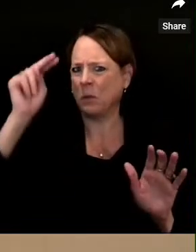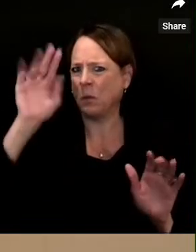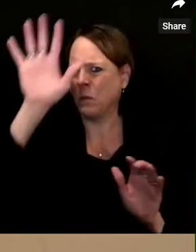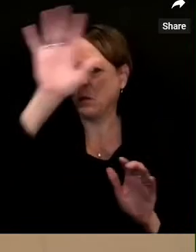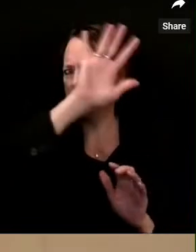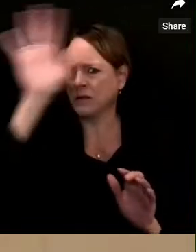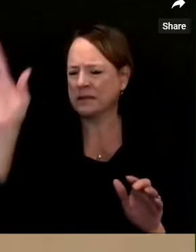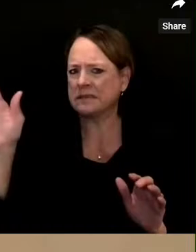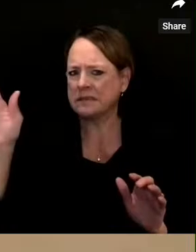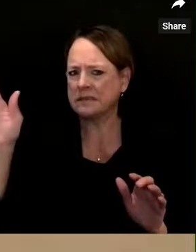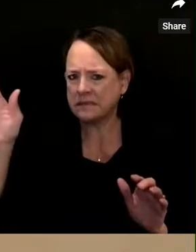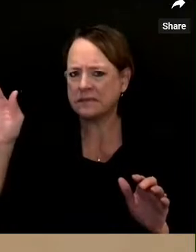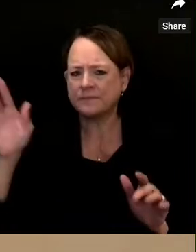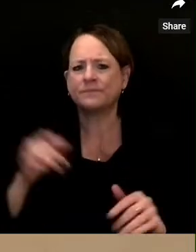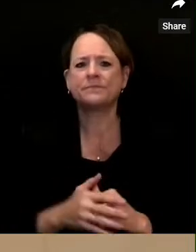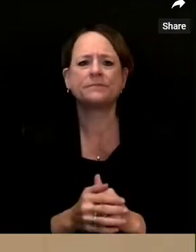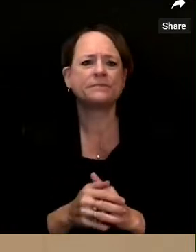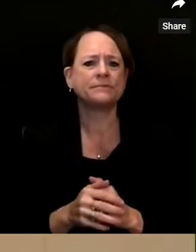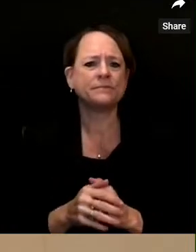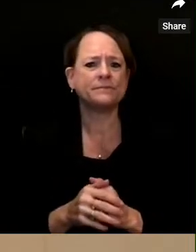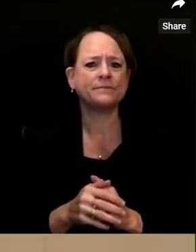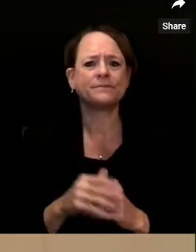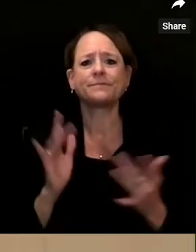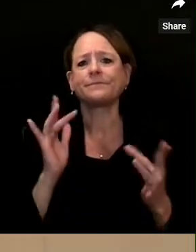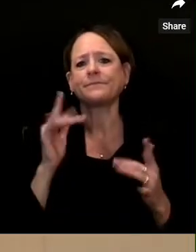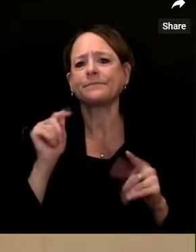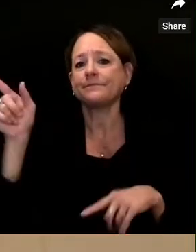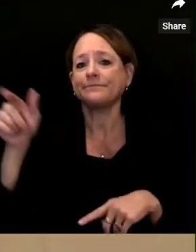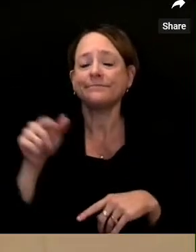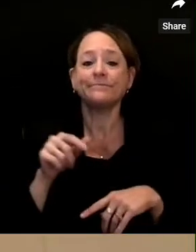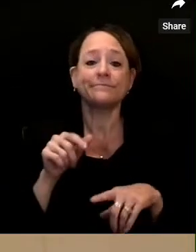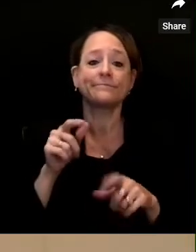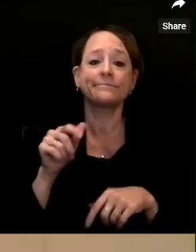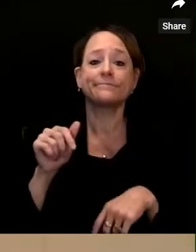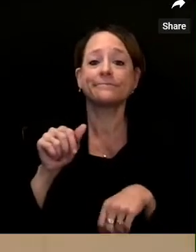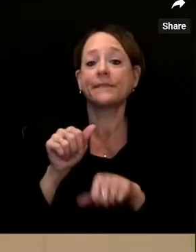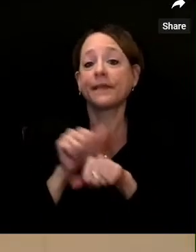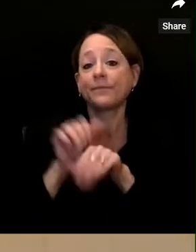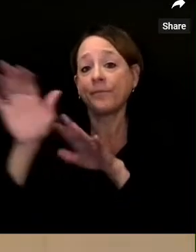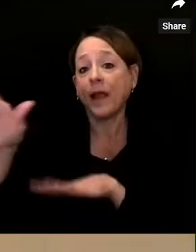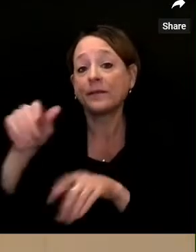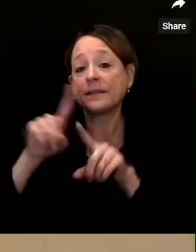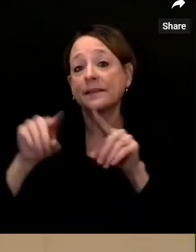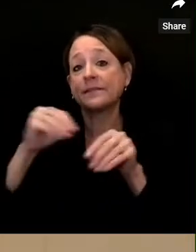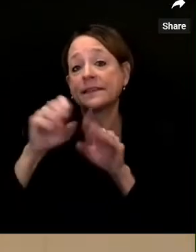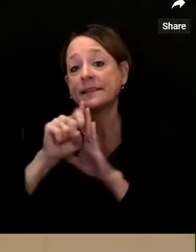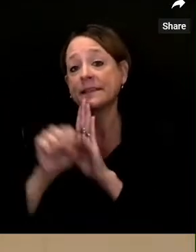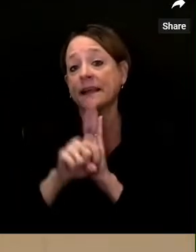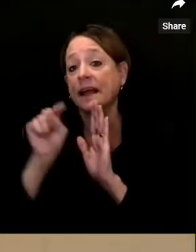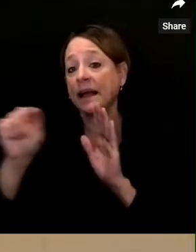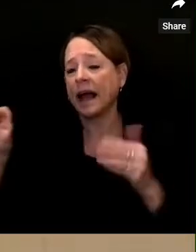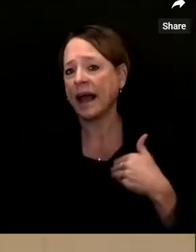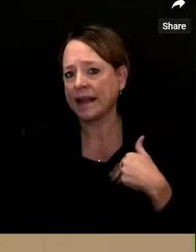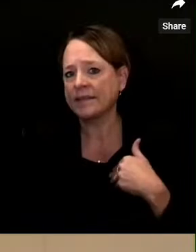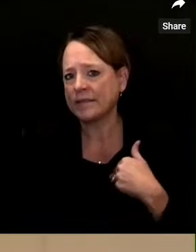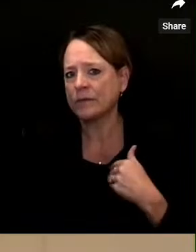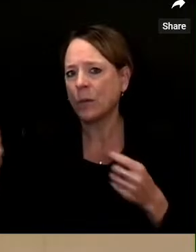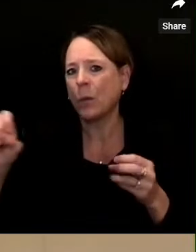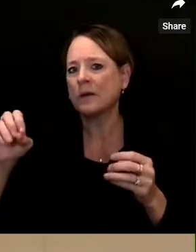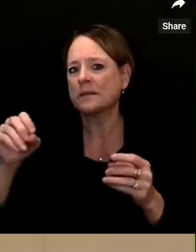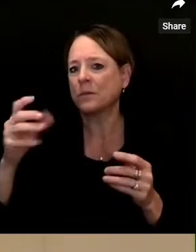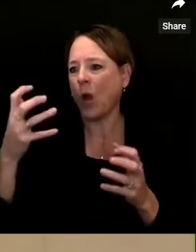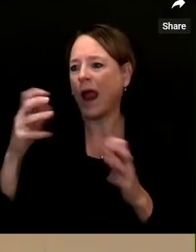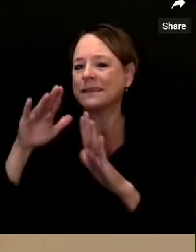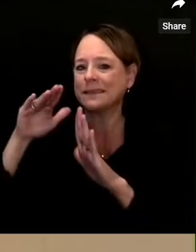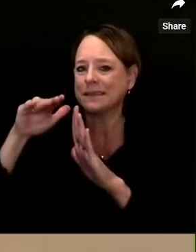So minimizing how large the surge gets is really up to us. We really like to see it turn the corner in the way that some of the